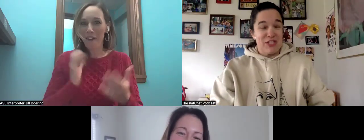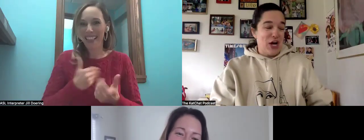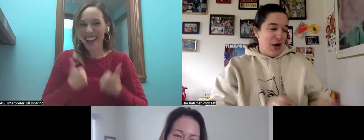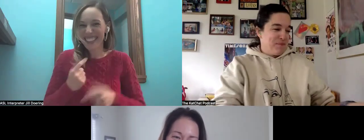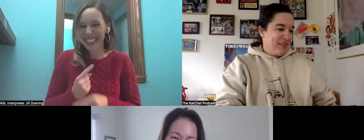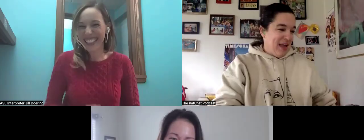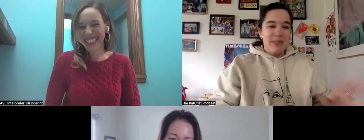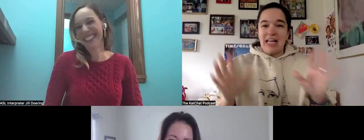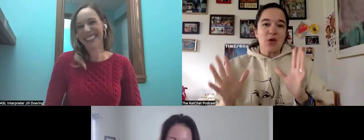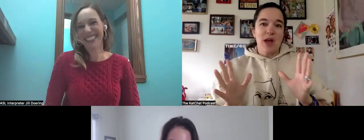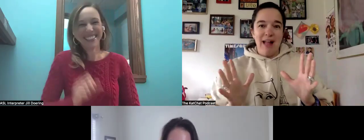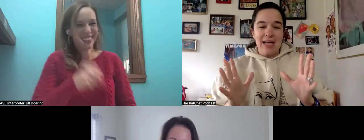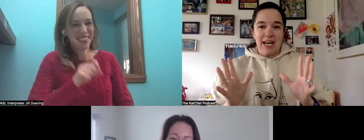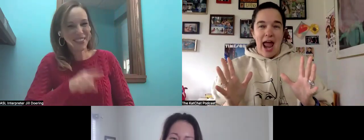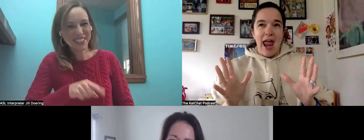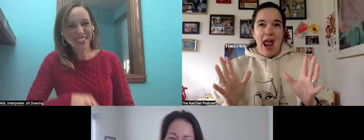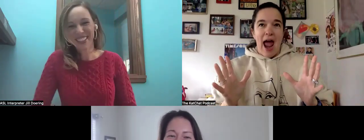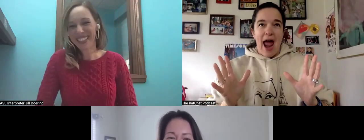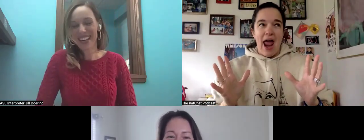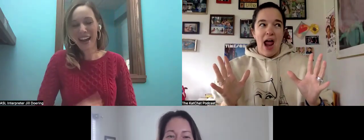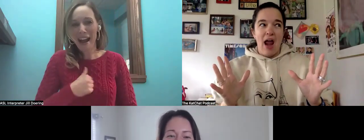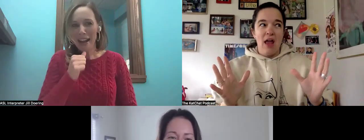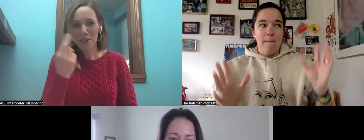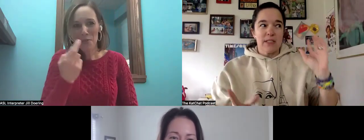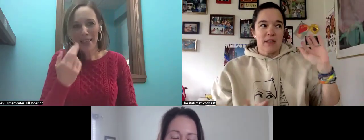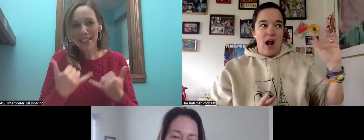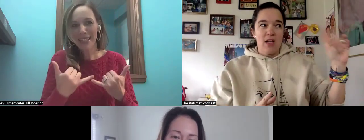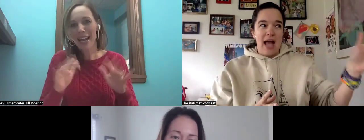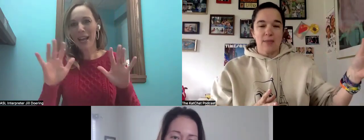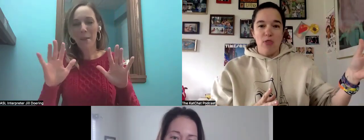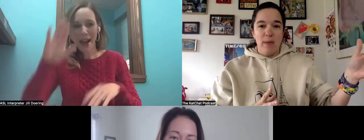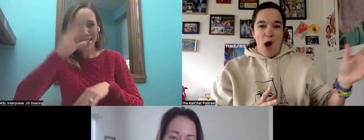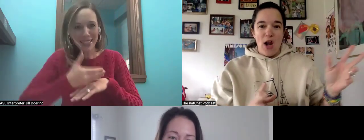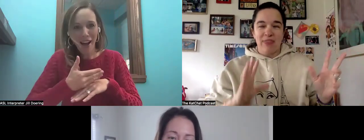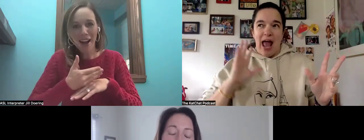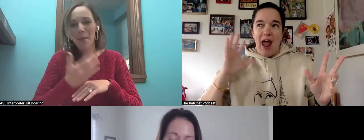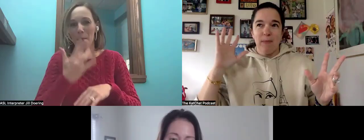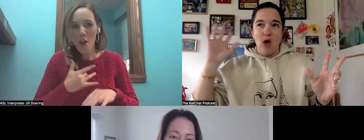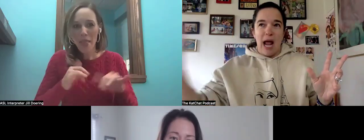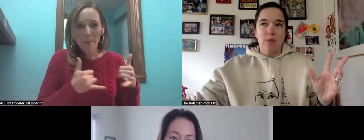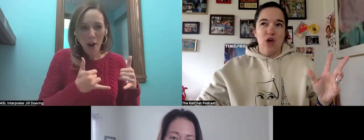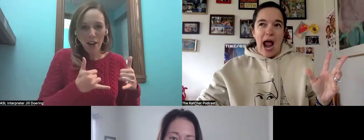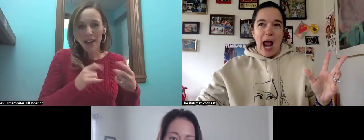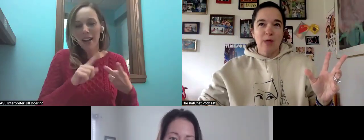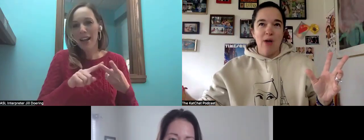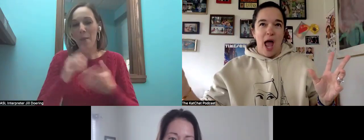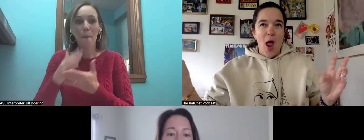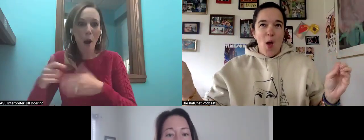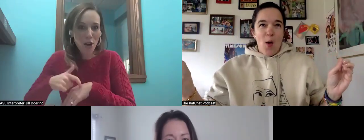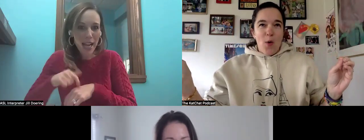Yes, for sure. I didn't realize today I had my son had the birthday party, then I have a part-time